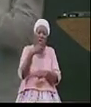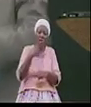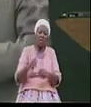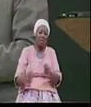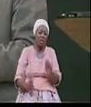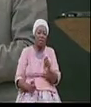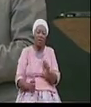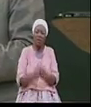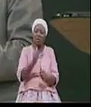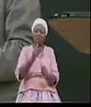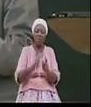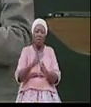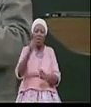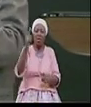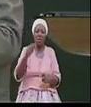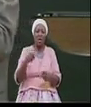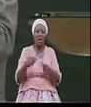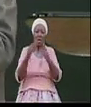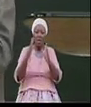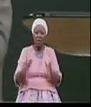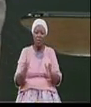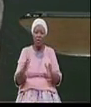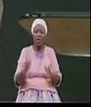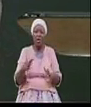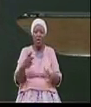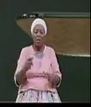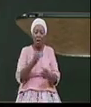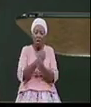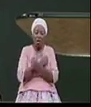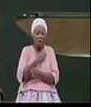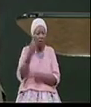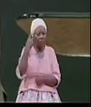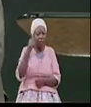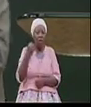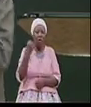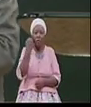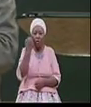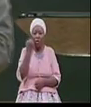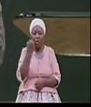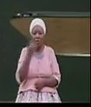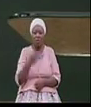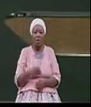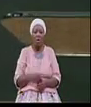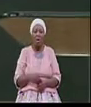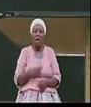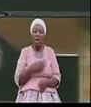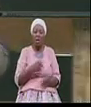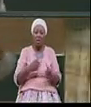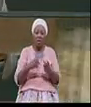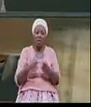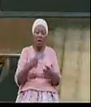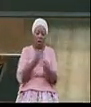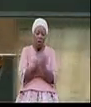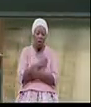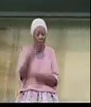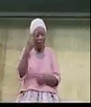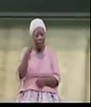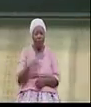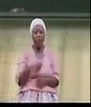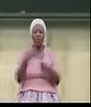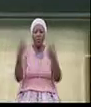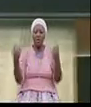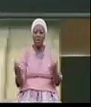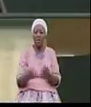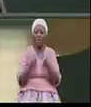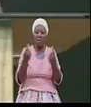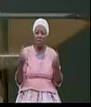to idolatry, the propensity and leaning towards evil, towards sinfulness.